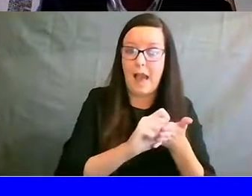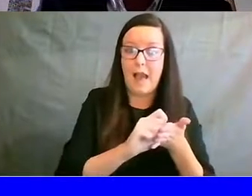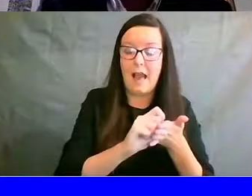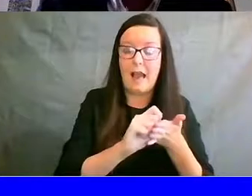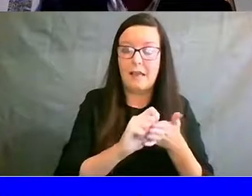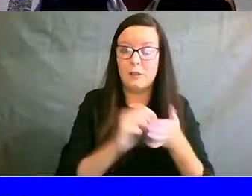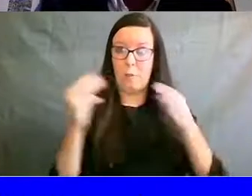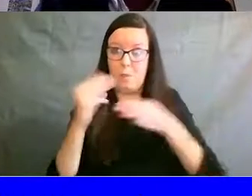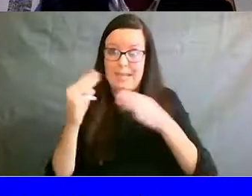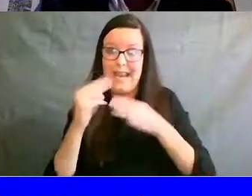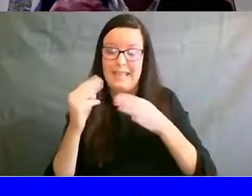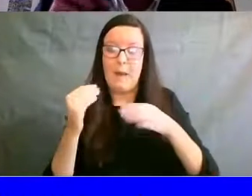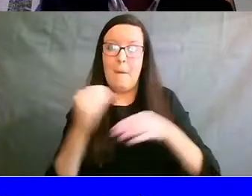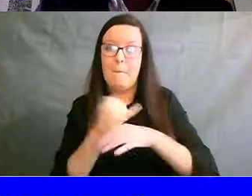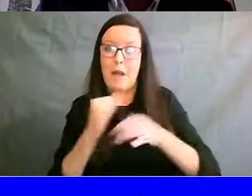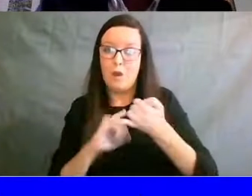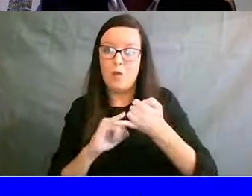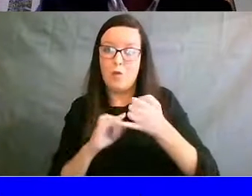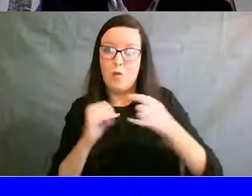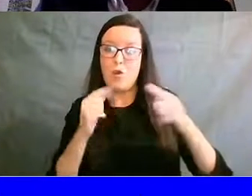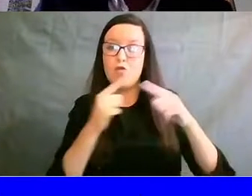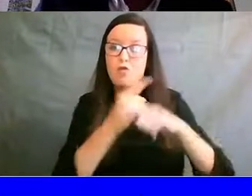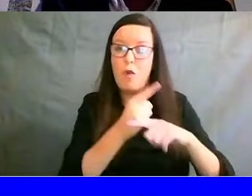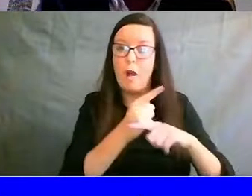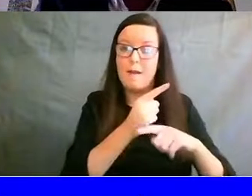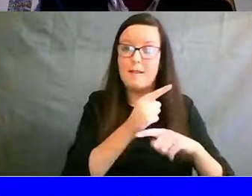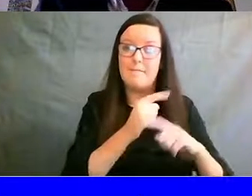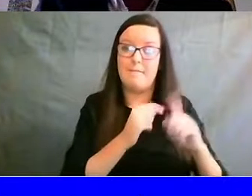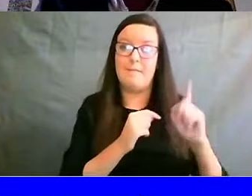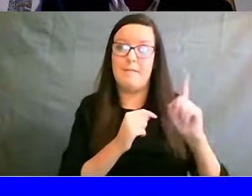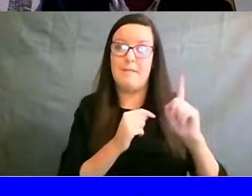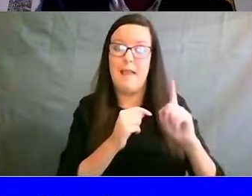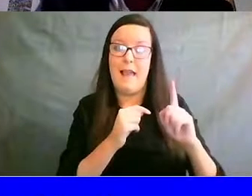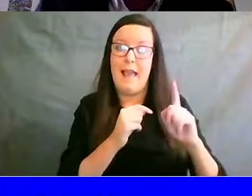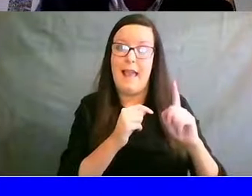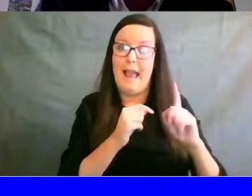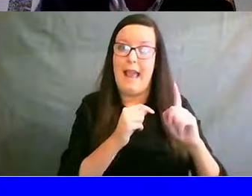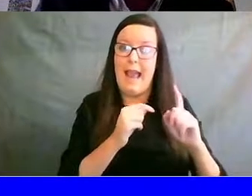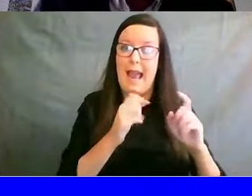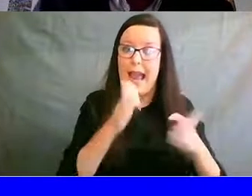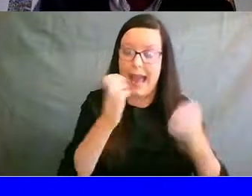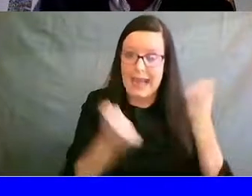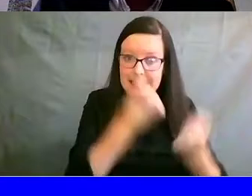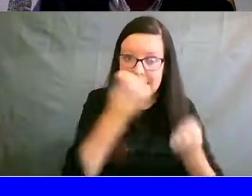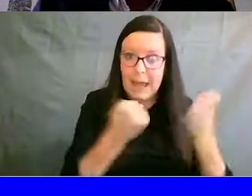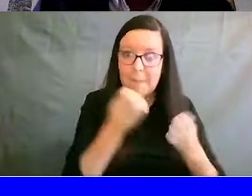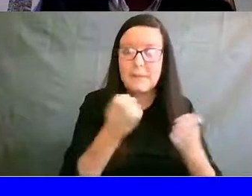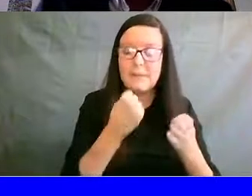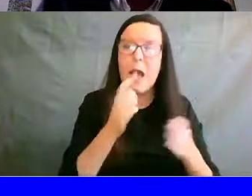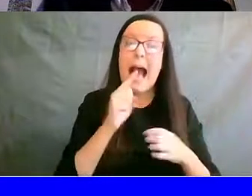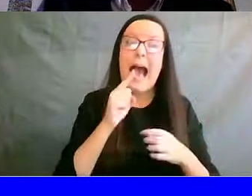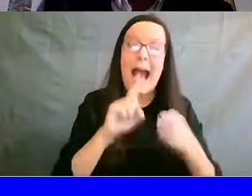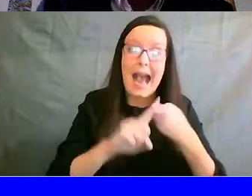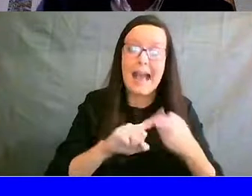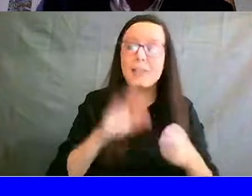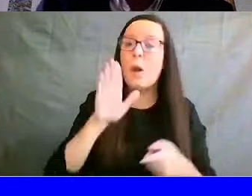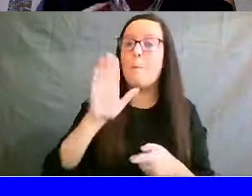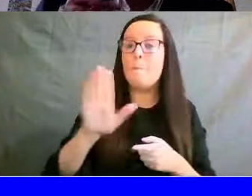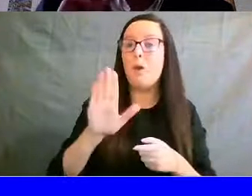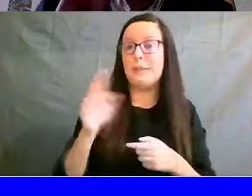by the accused where they are the alleged victim, and it has to be a victim of a sexual offence. So if you are an